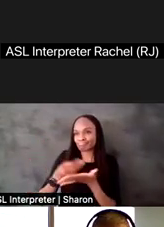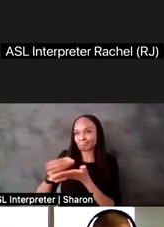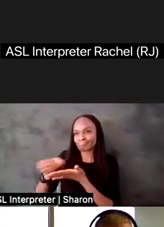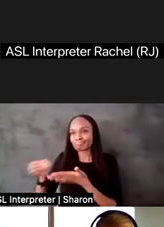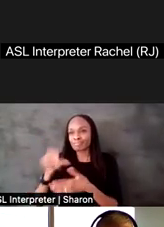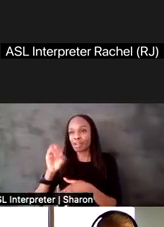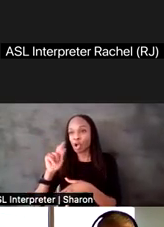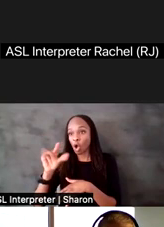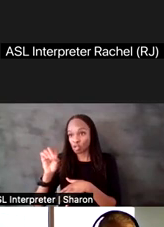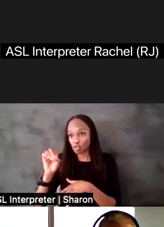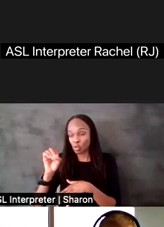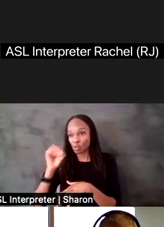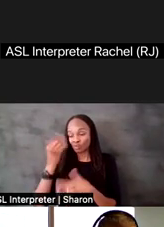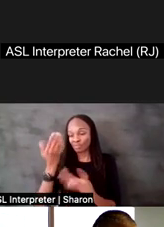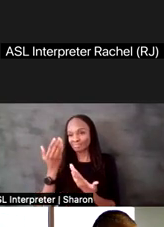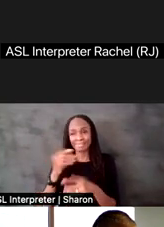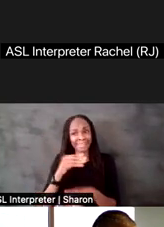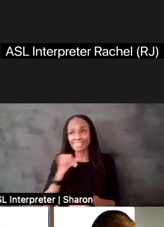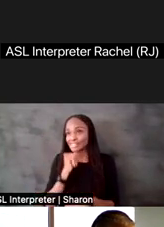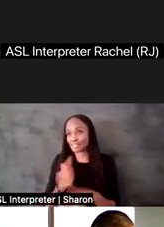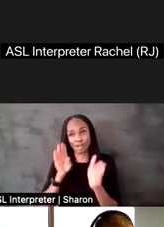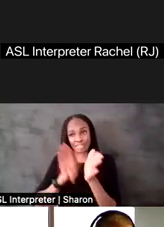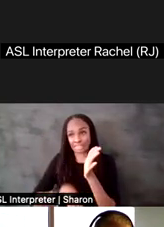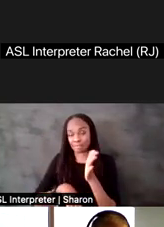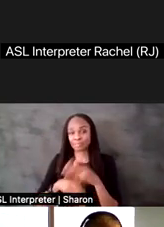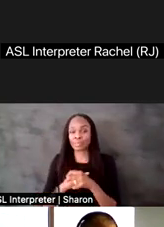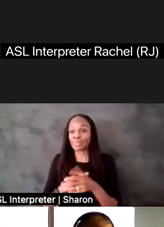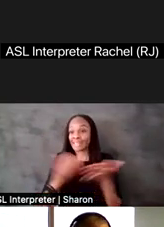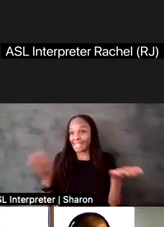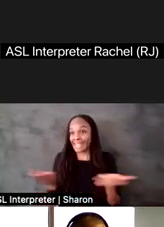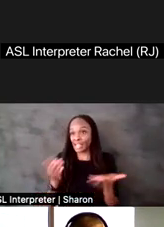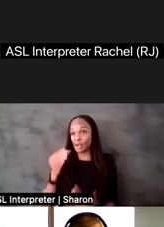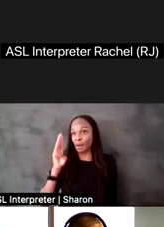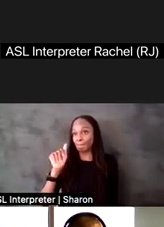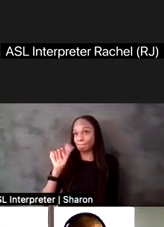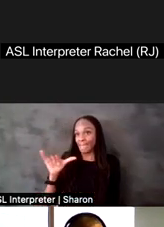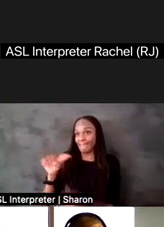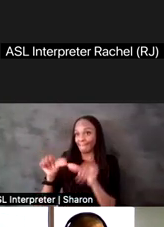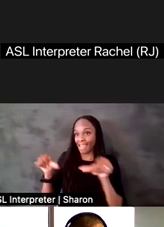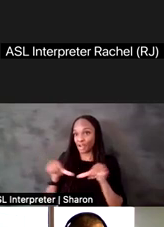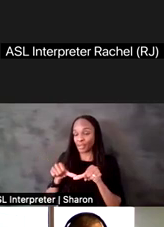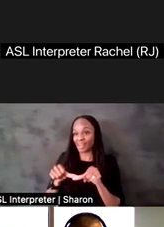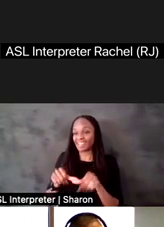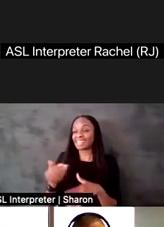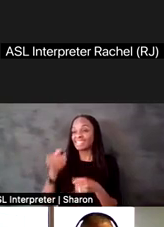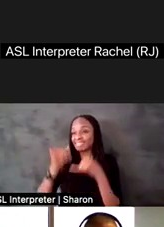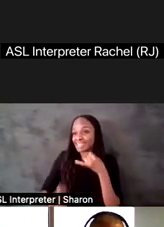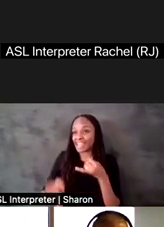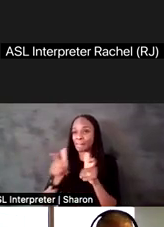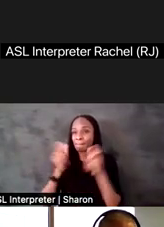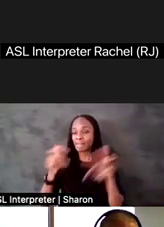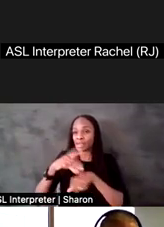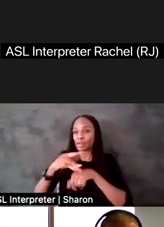not cheap. The other thing to consider is here in the Bay Area, the last major earthquake was a 6.0 earthquake